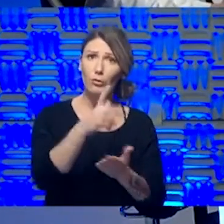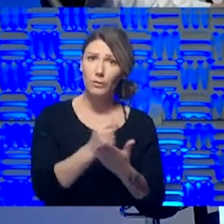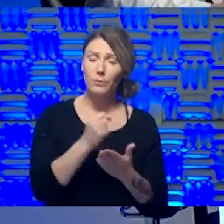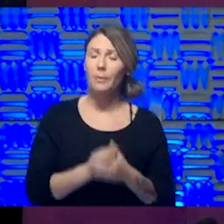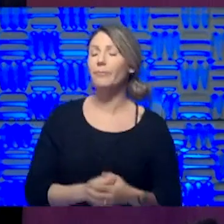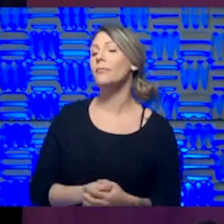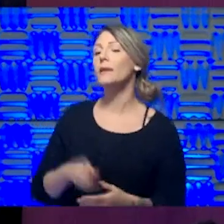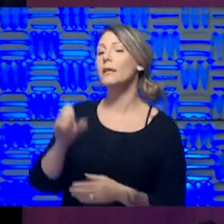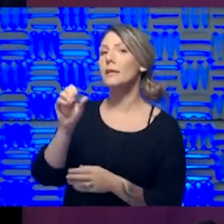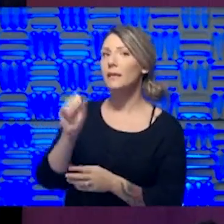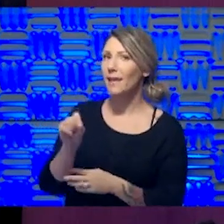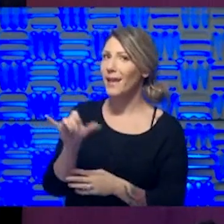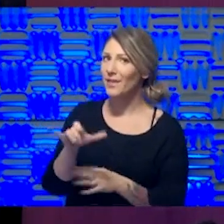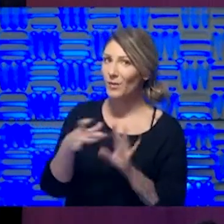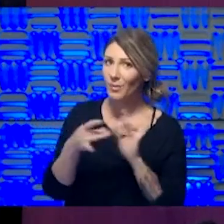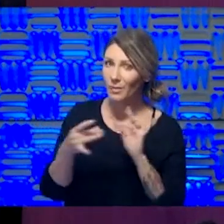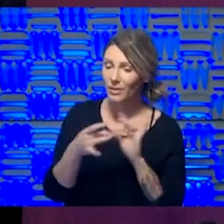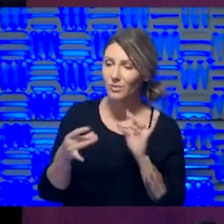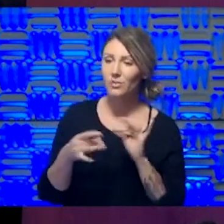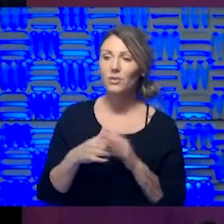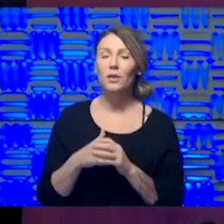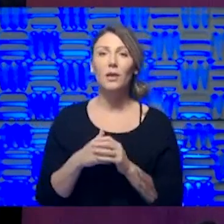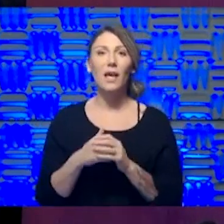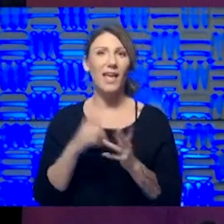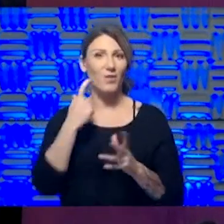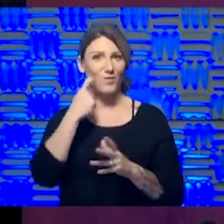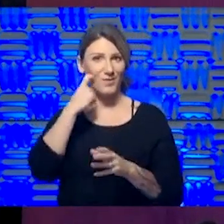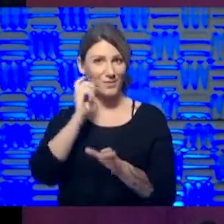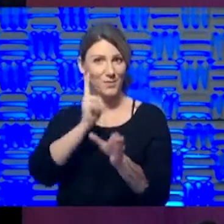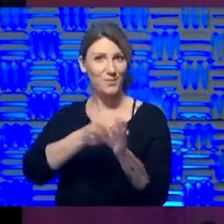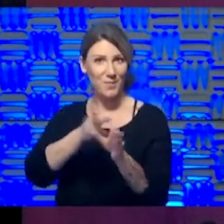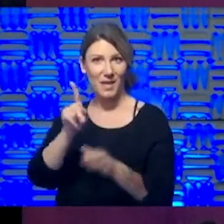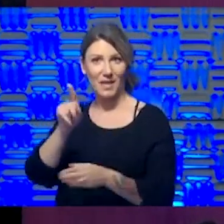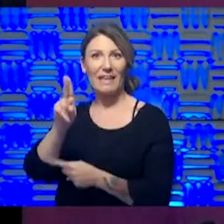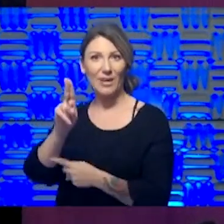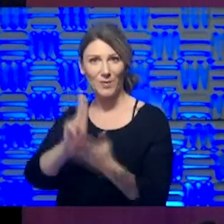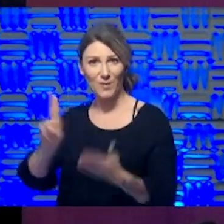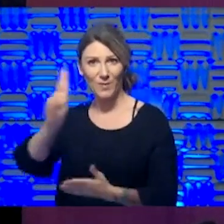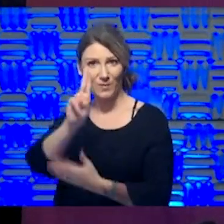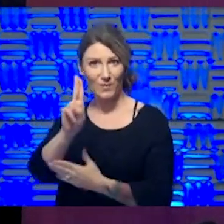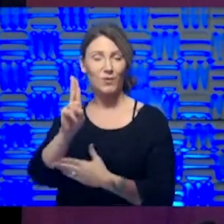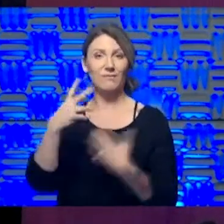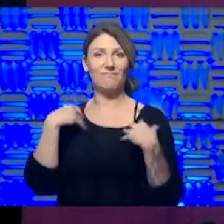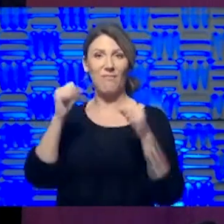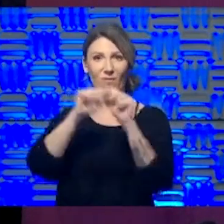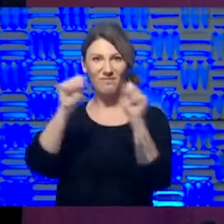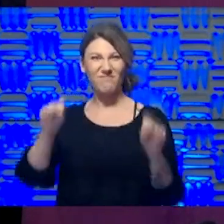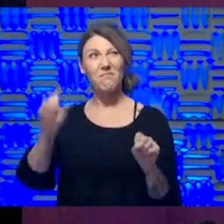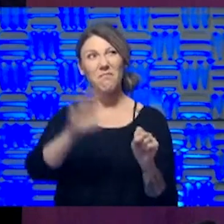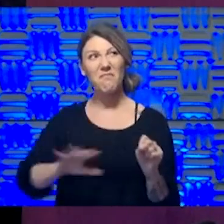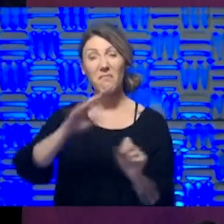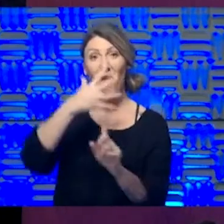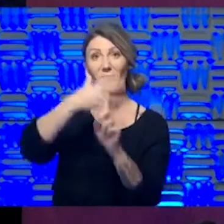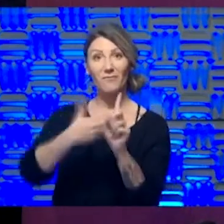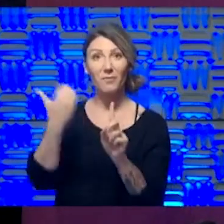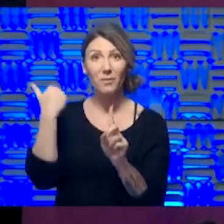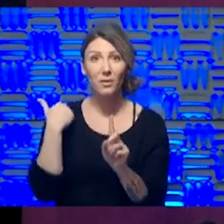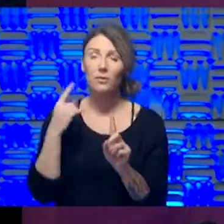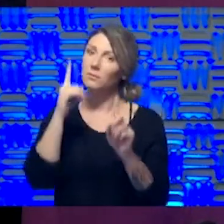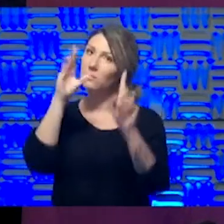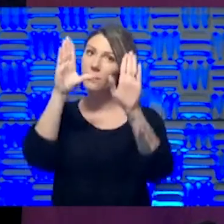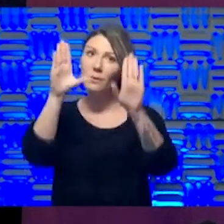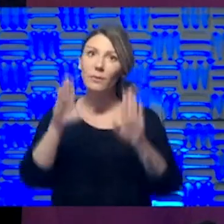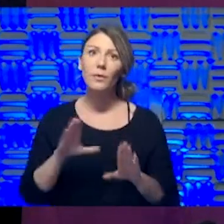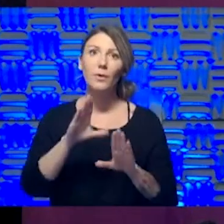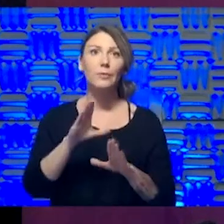say, as you said, I've just joined the KU team about 5 months ago, and it's really been incredible to be part of